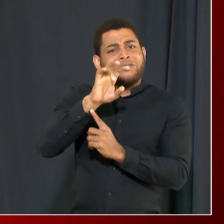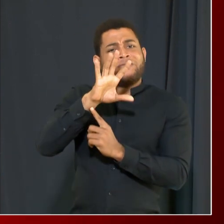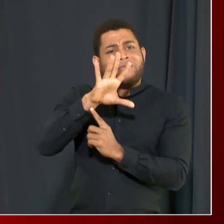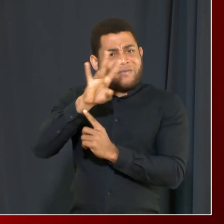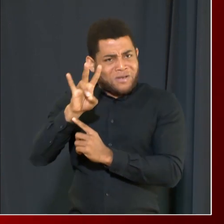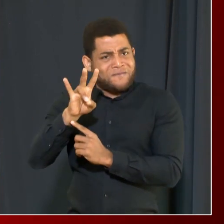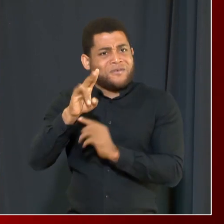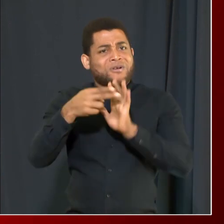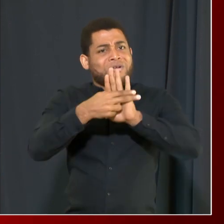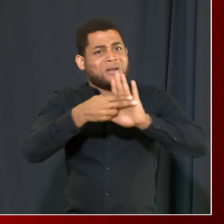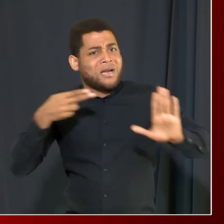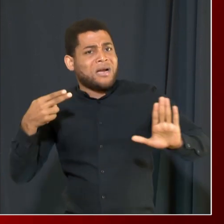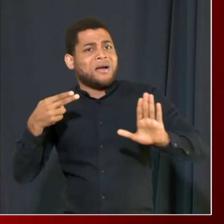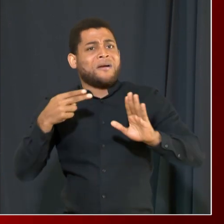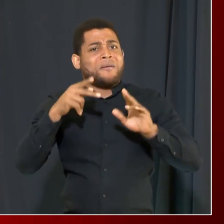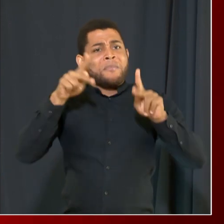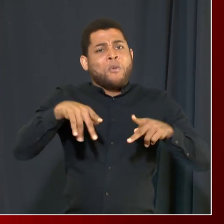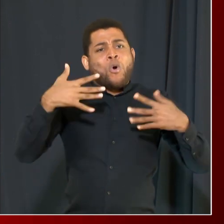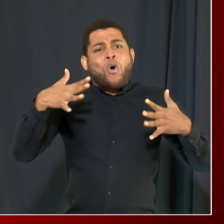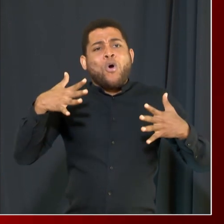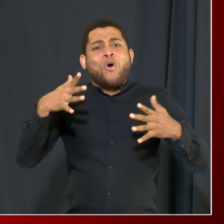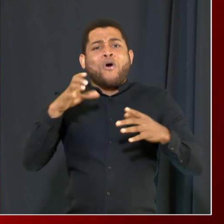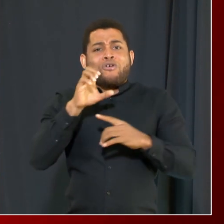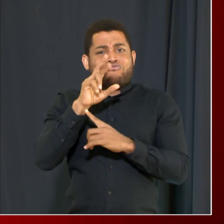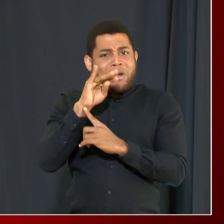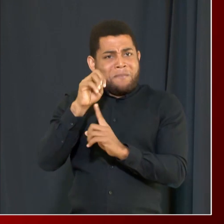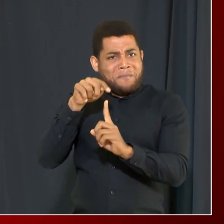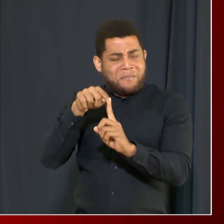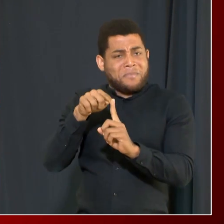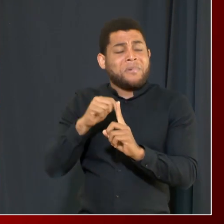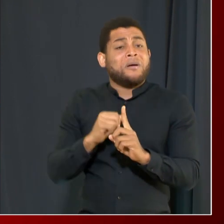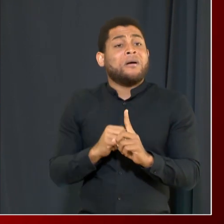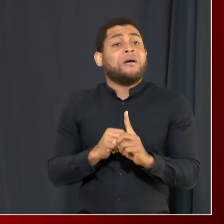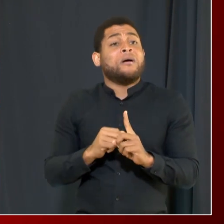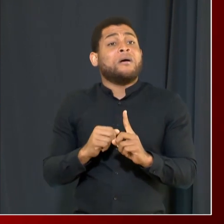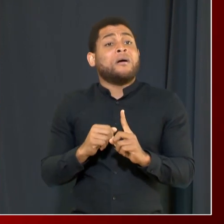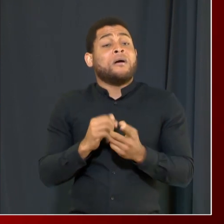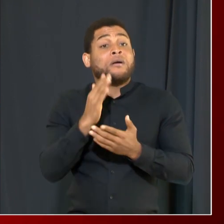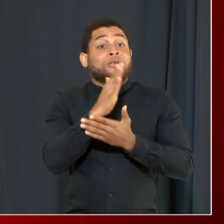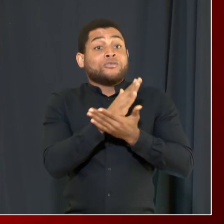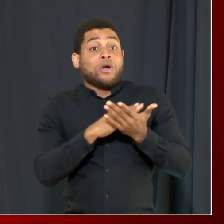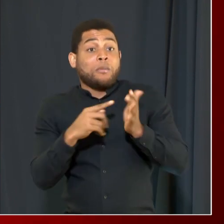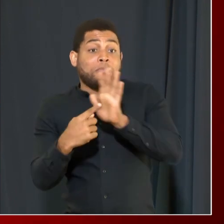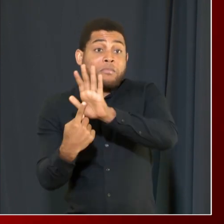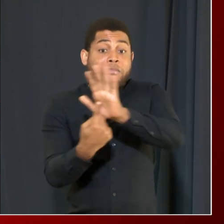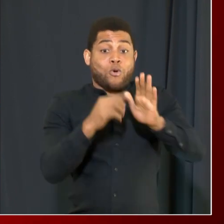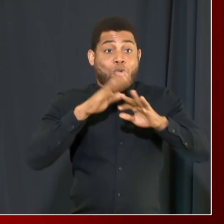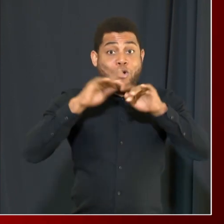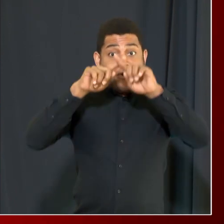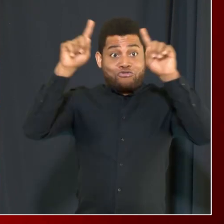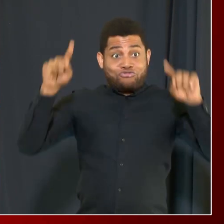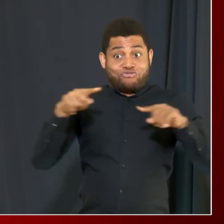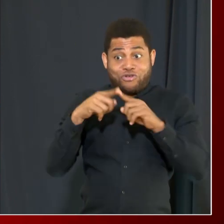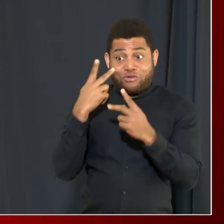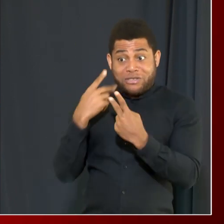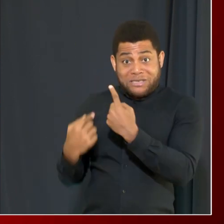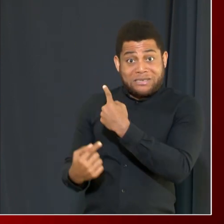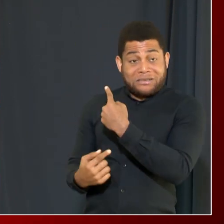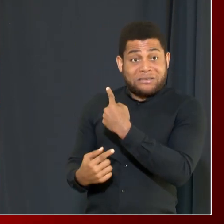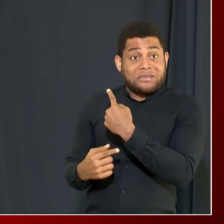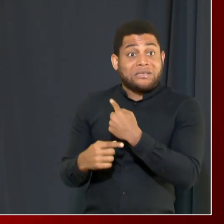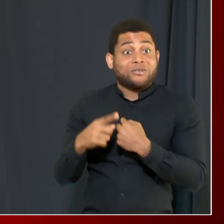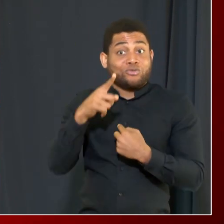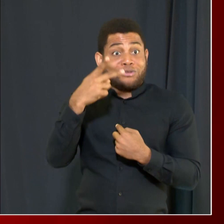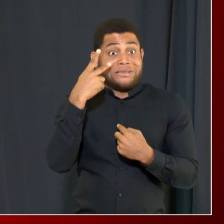we've recovered 122 illegal firearms. Some of them are displayed on the screen right now. We need to get illegal guns out of